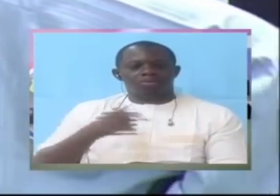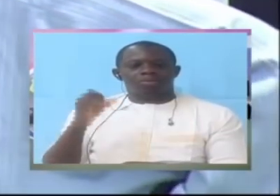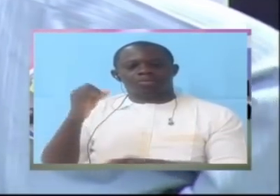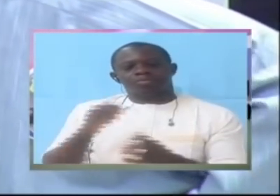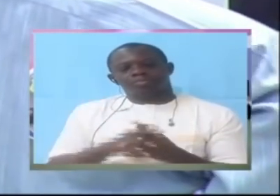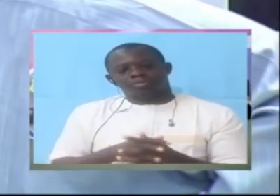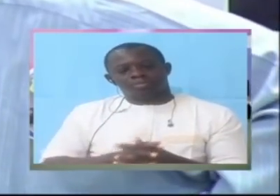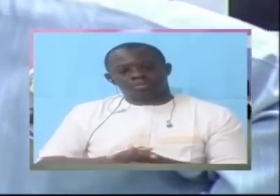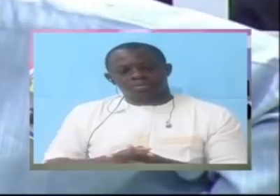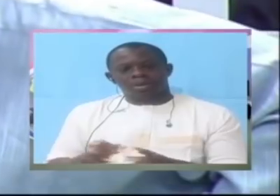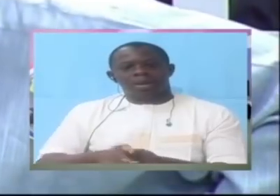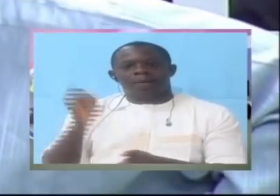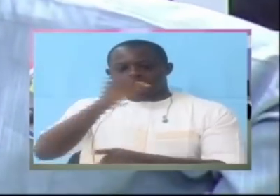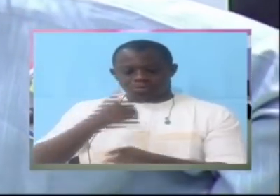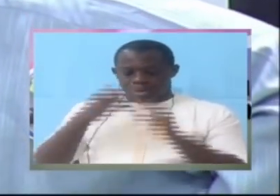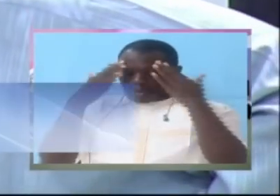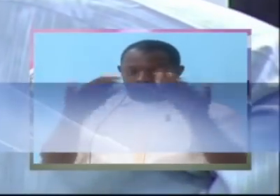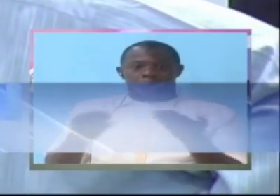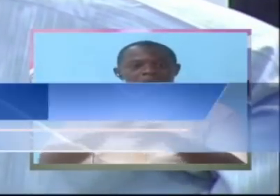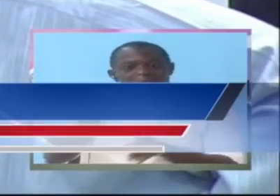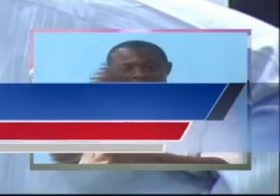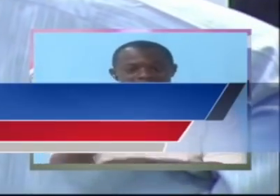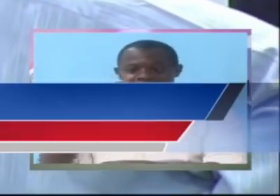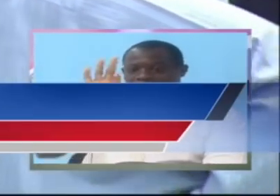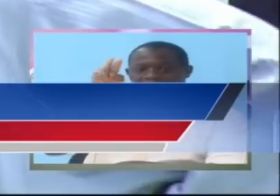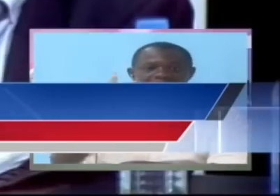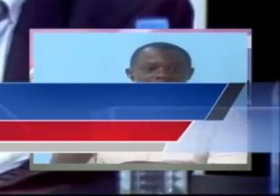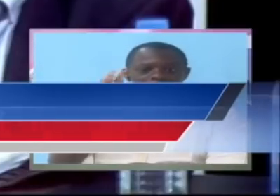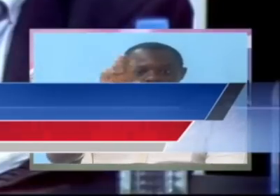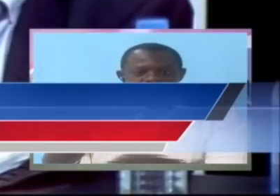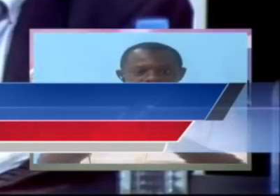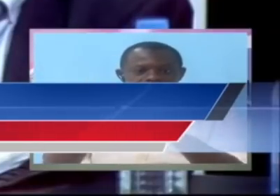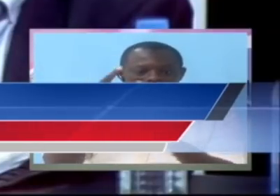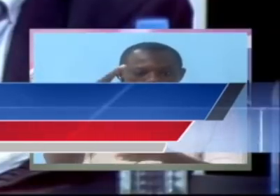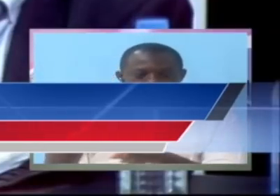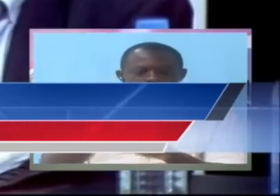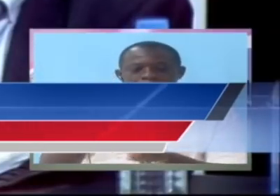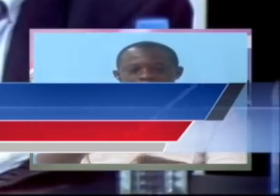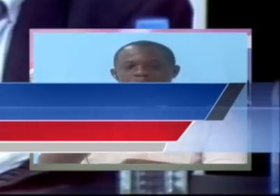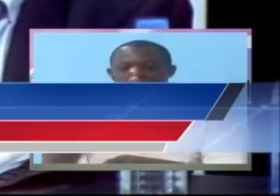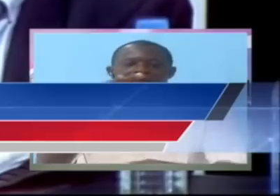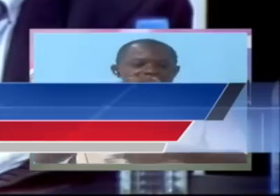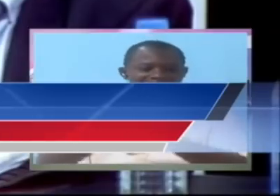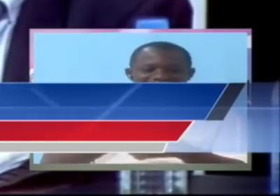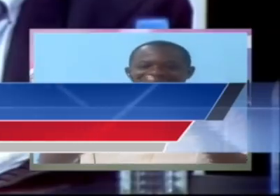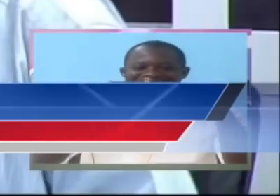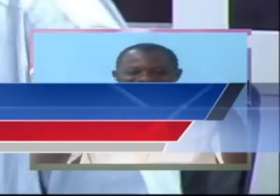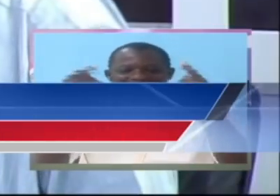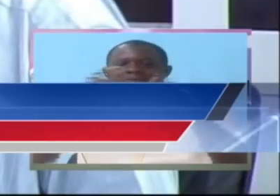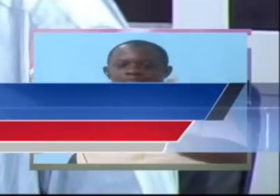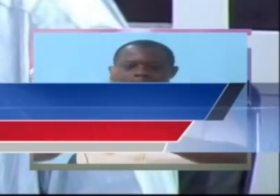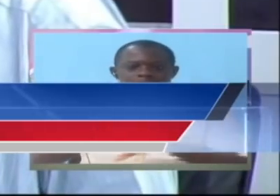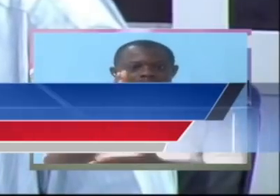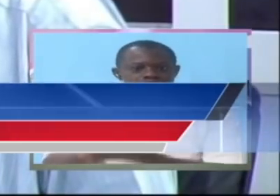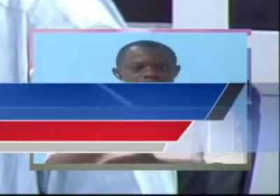don't know because I see it on TV. People saying it's the smiling coast. But this country